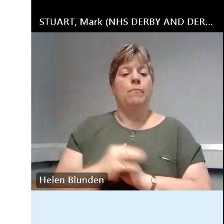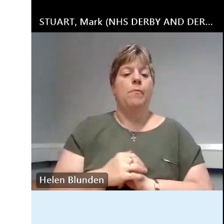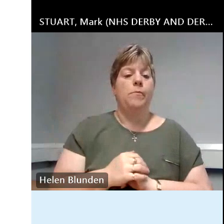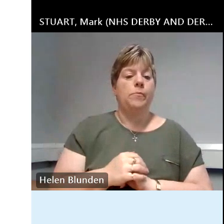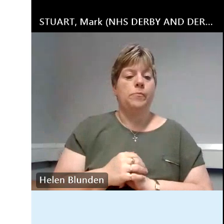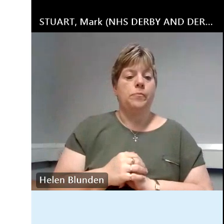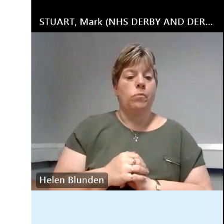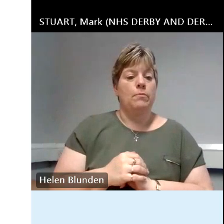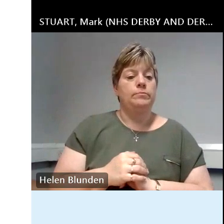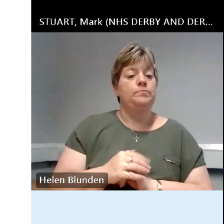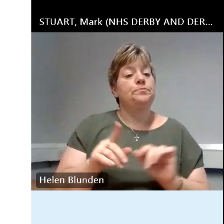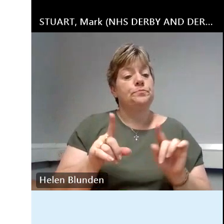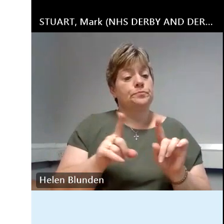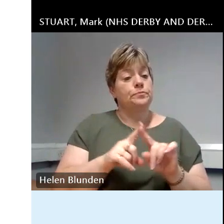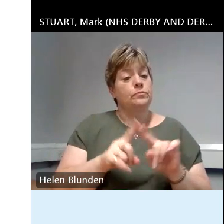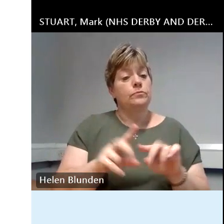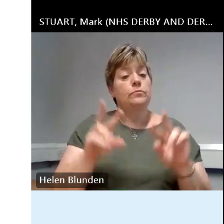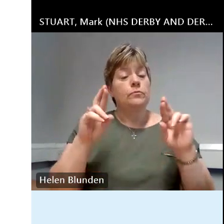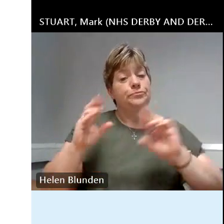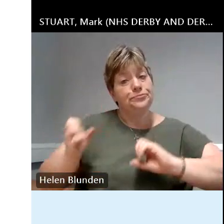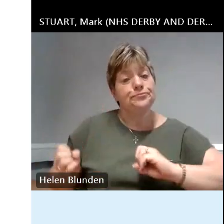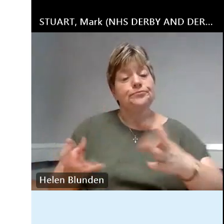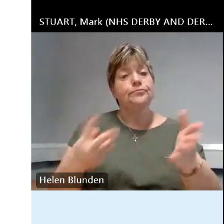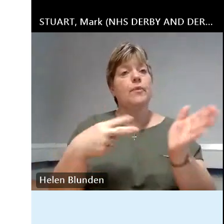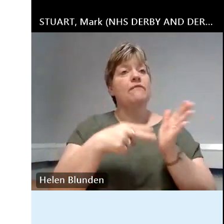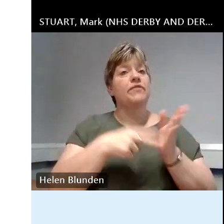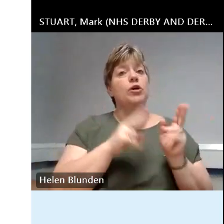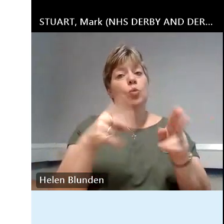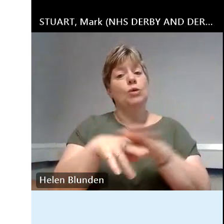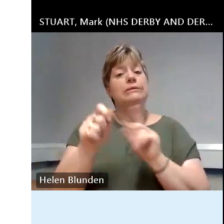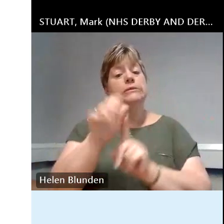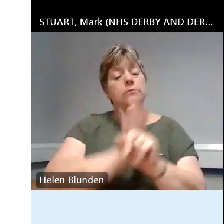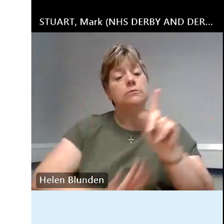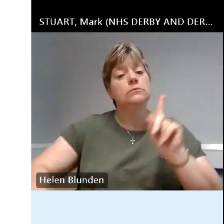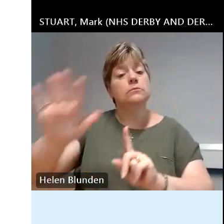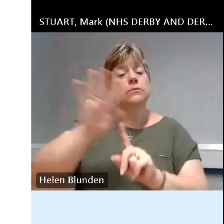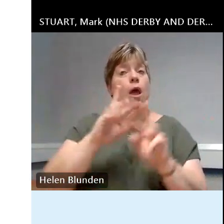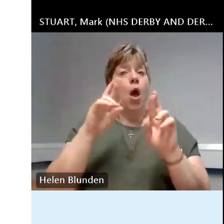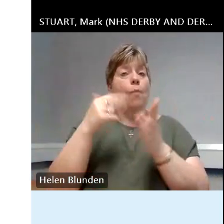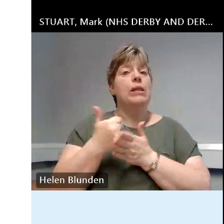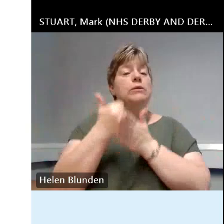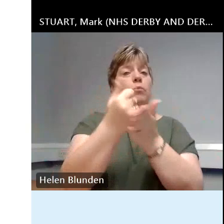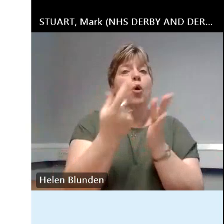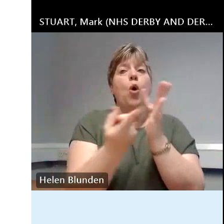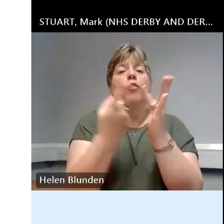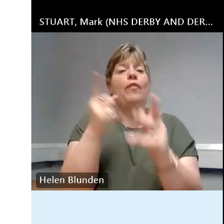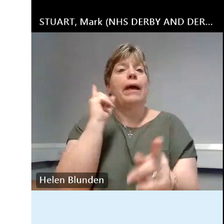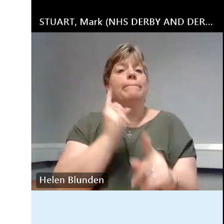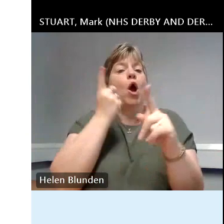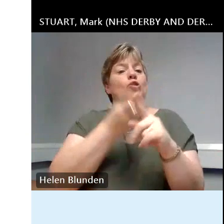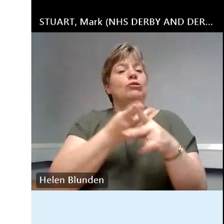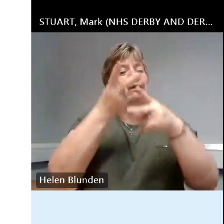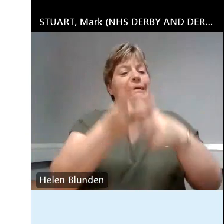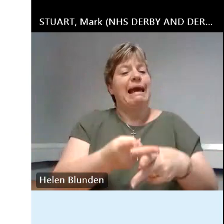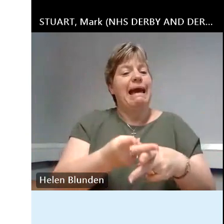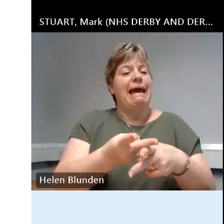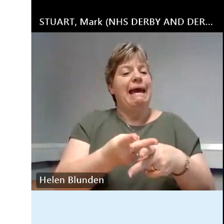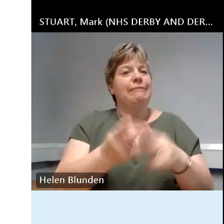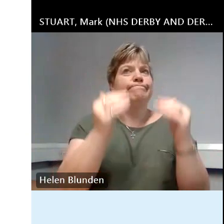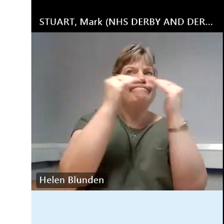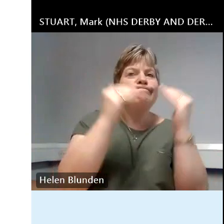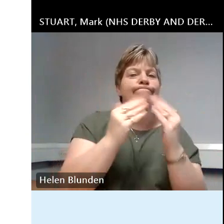We're also hopeful that in delivering virtual wards across Derby and Derbyshire will help support those other emergency care standards